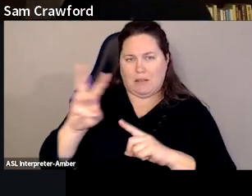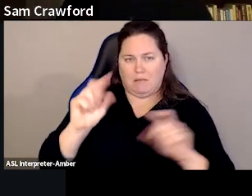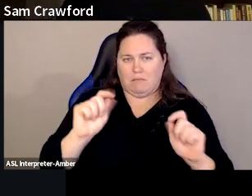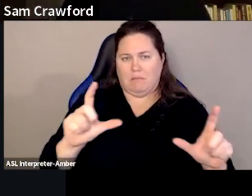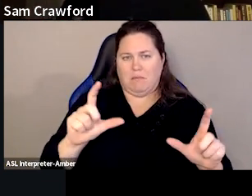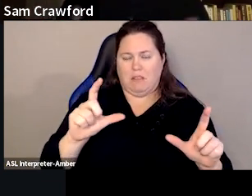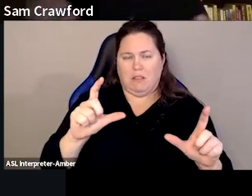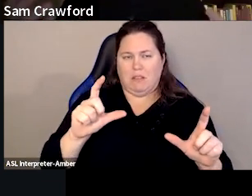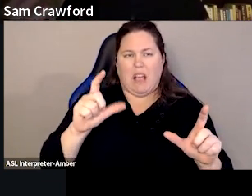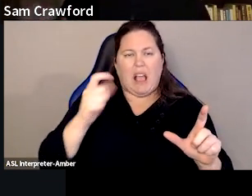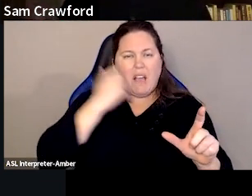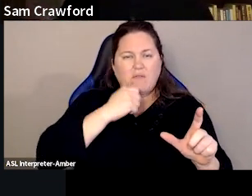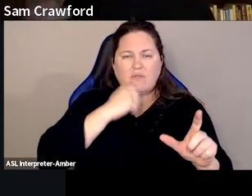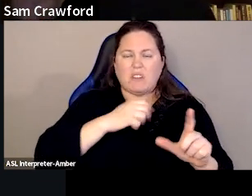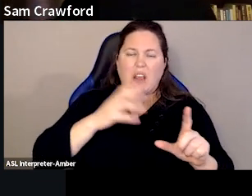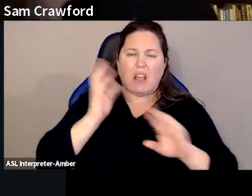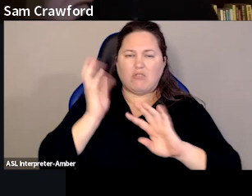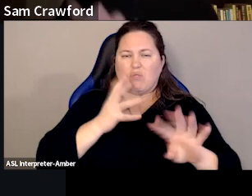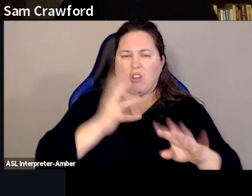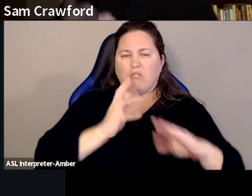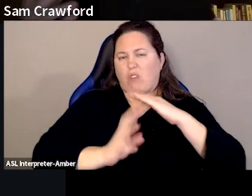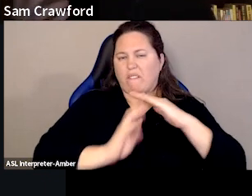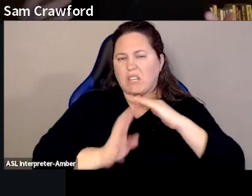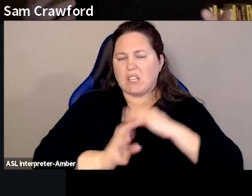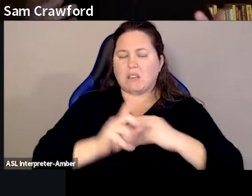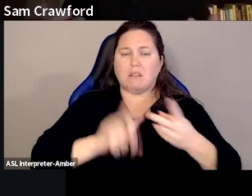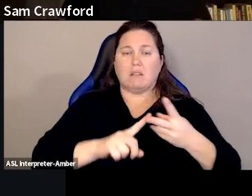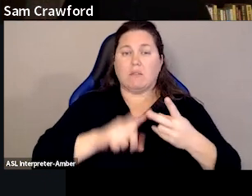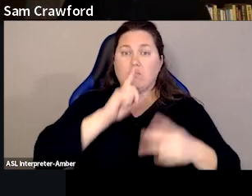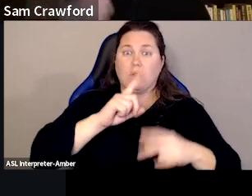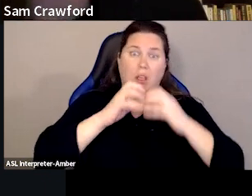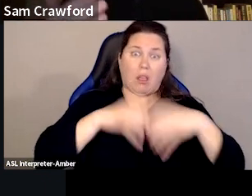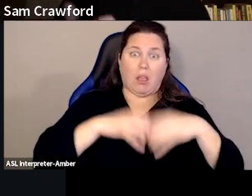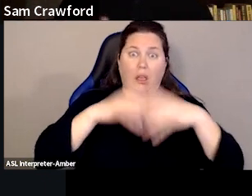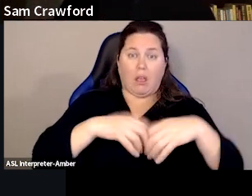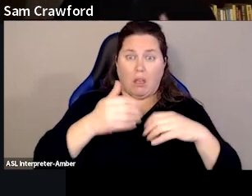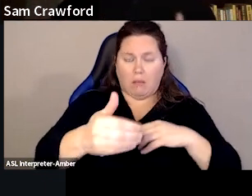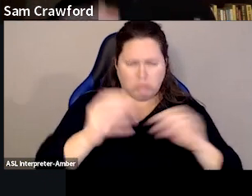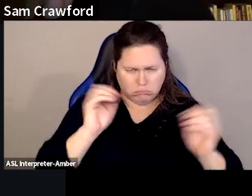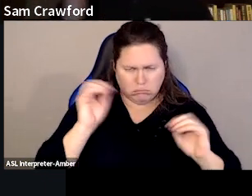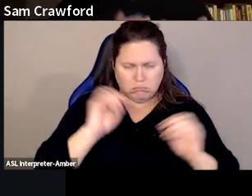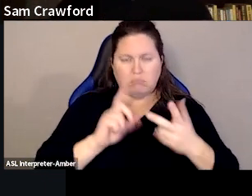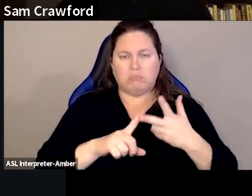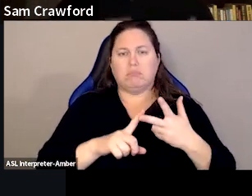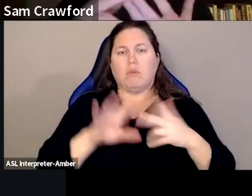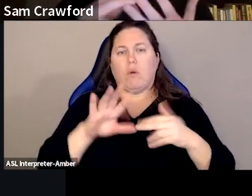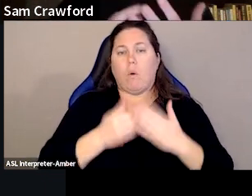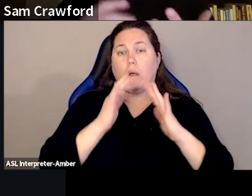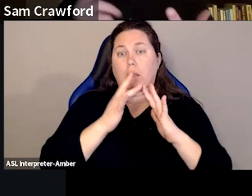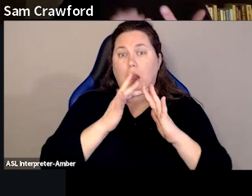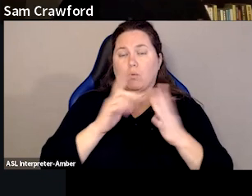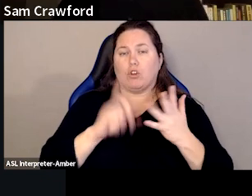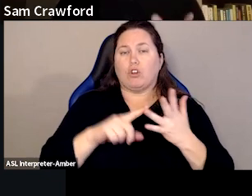amounts of daily traffic with zero downtime. It houses all of the networks, team member profiles. We've got speakers on